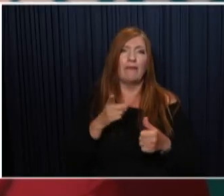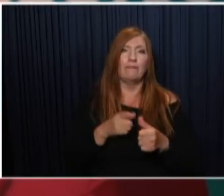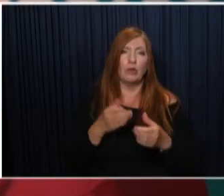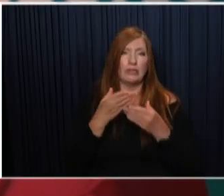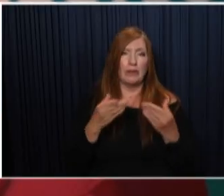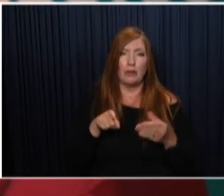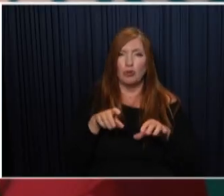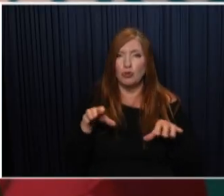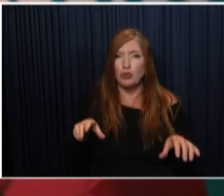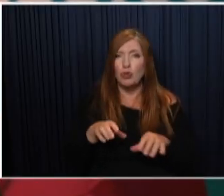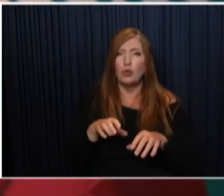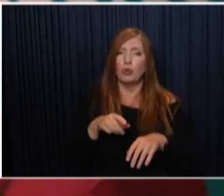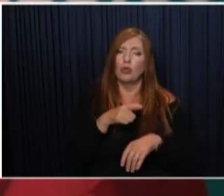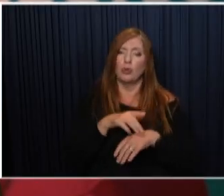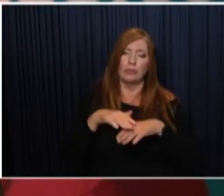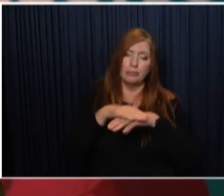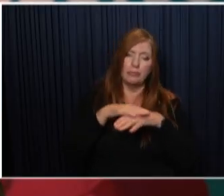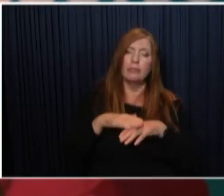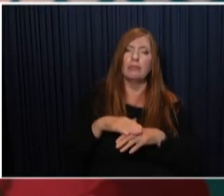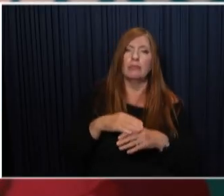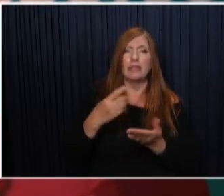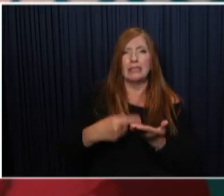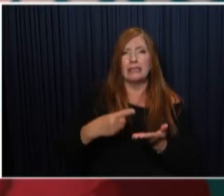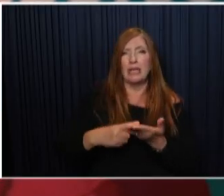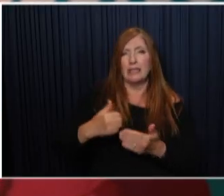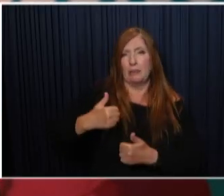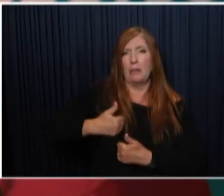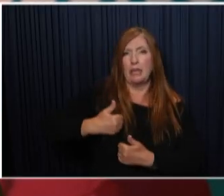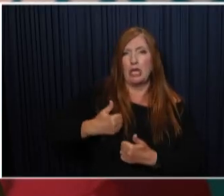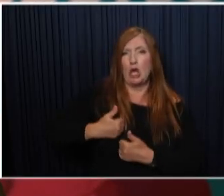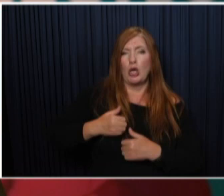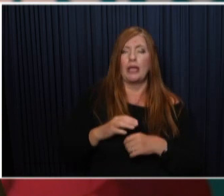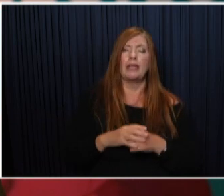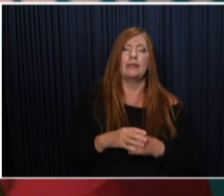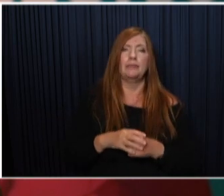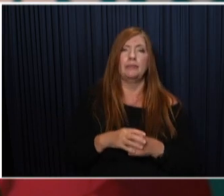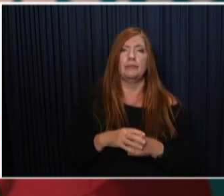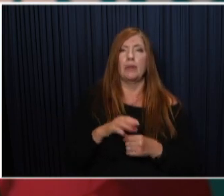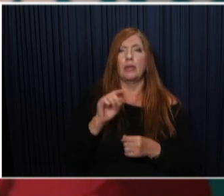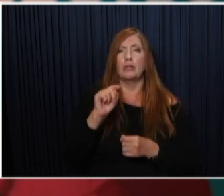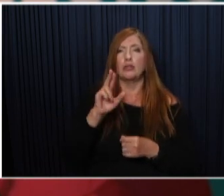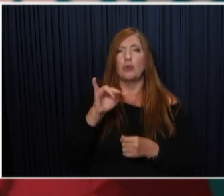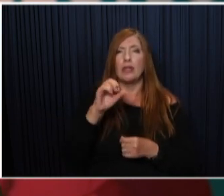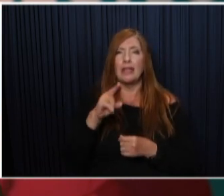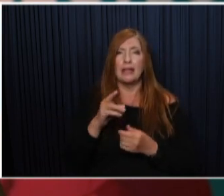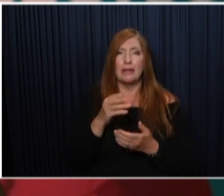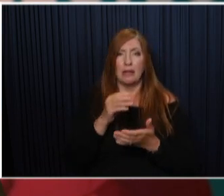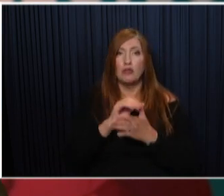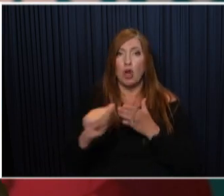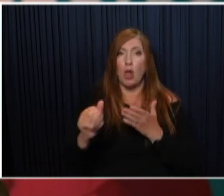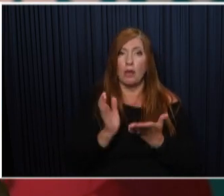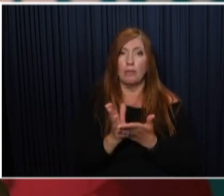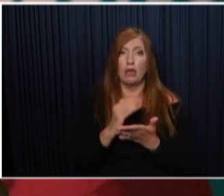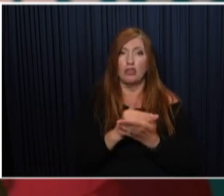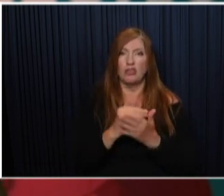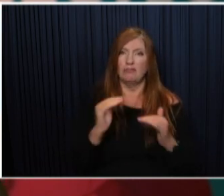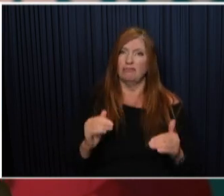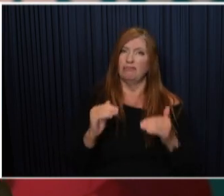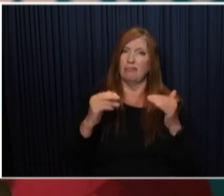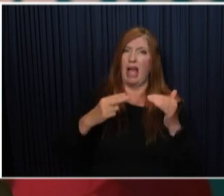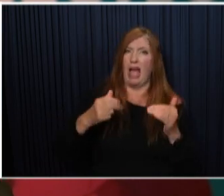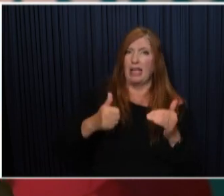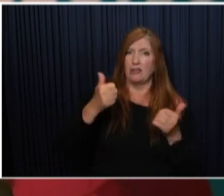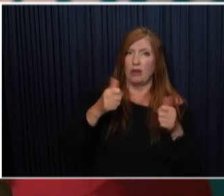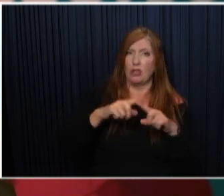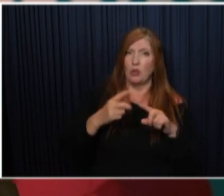we touched briefly on military, is the $1 trillion budget is the highest right now. They're trying to raise